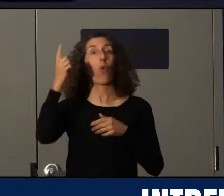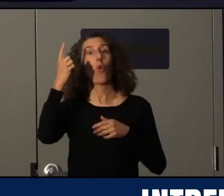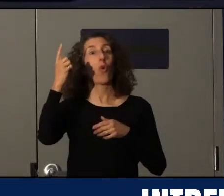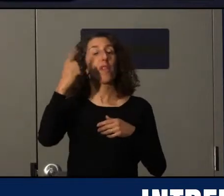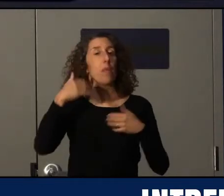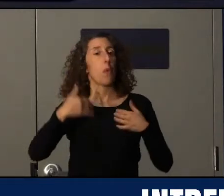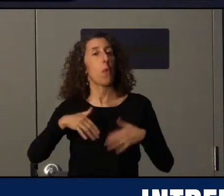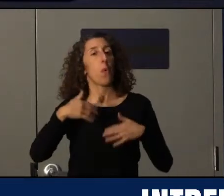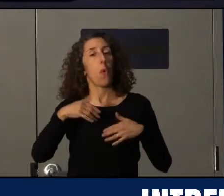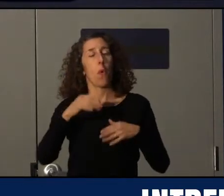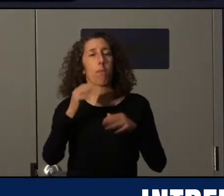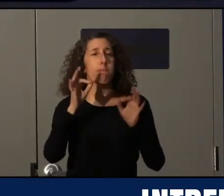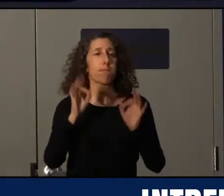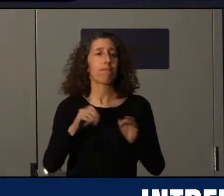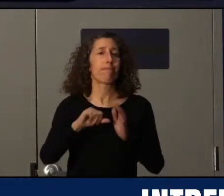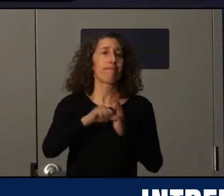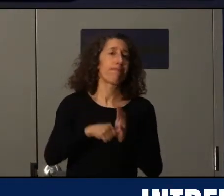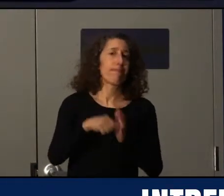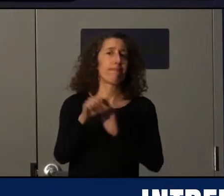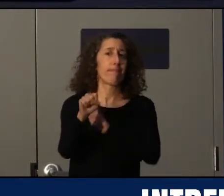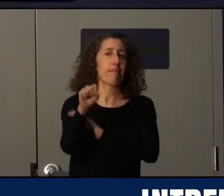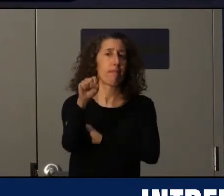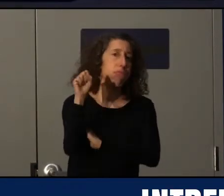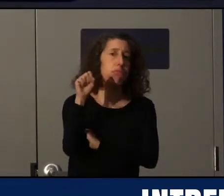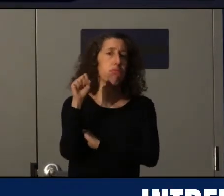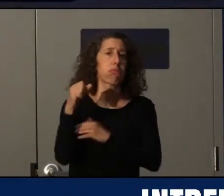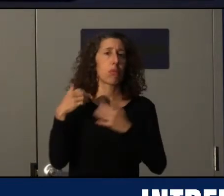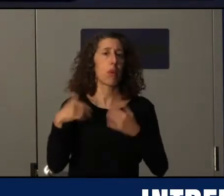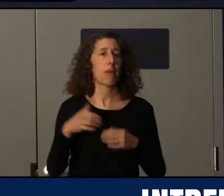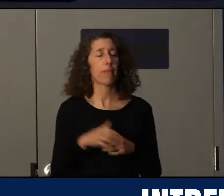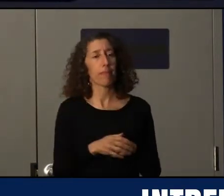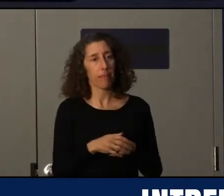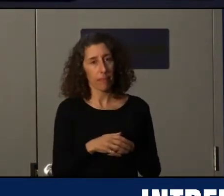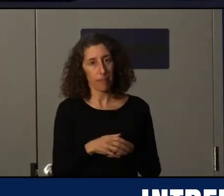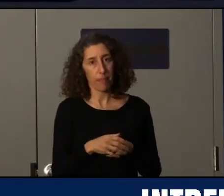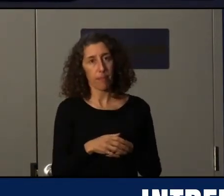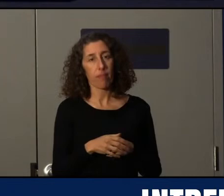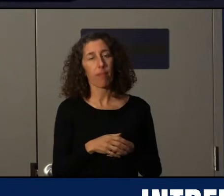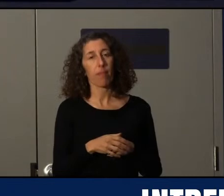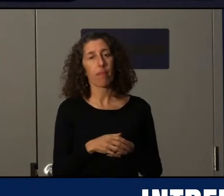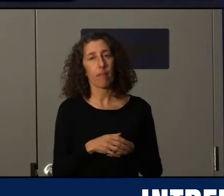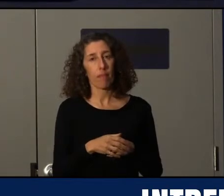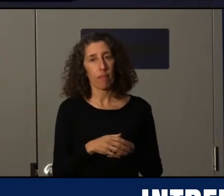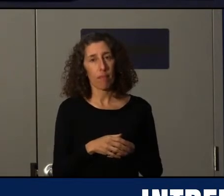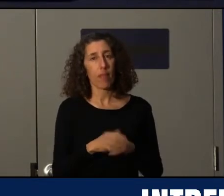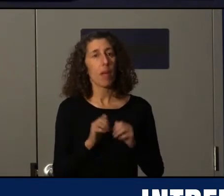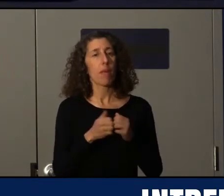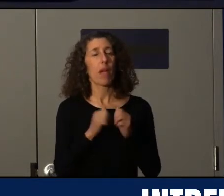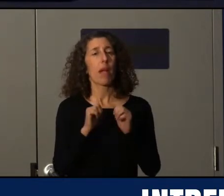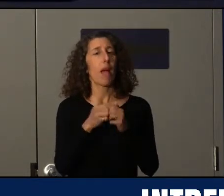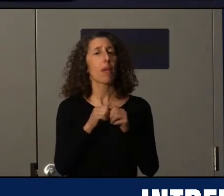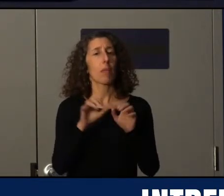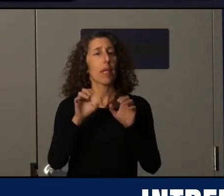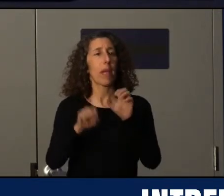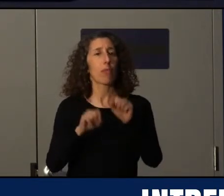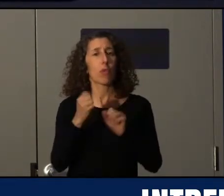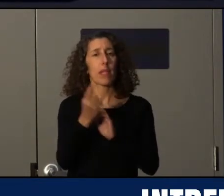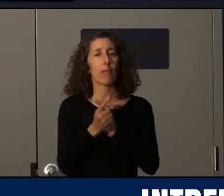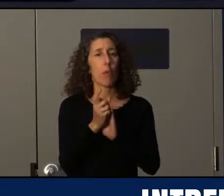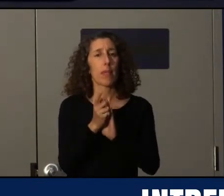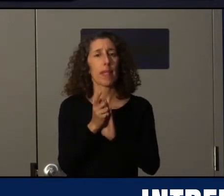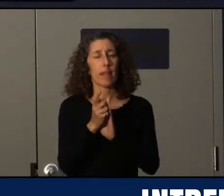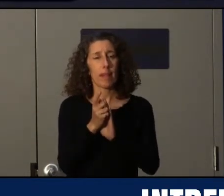to capture those moments if we're thoughtful and send astronauts